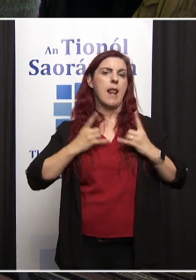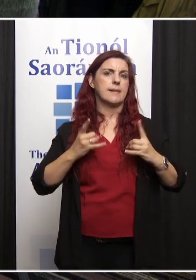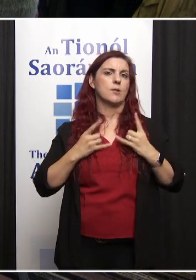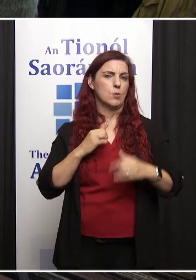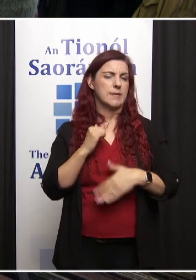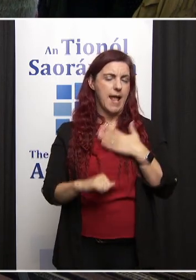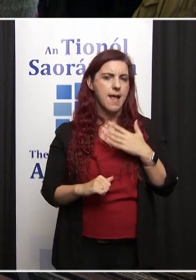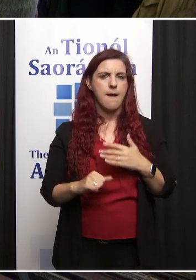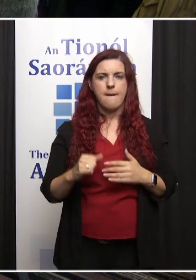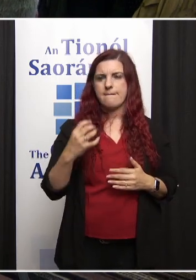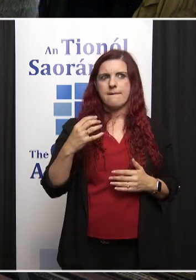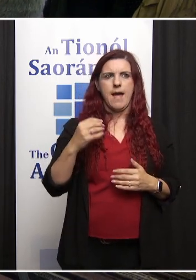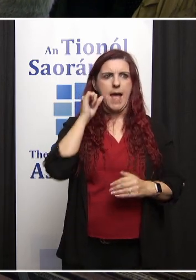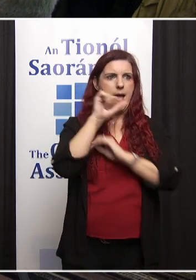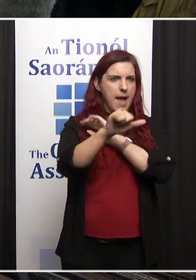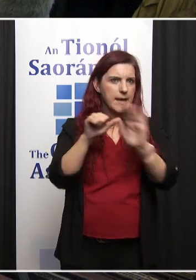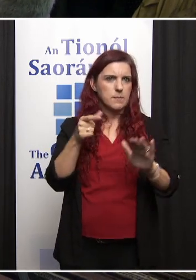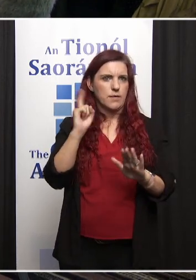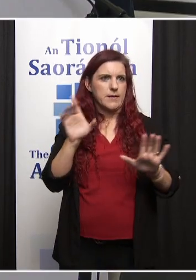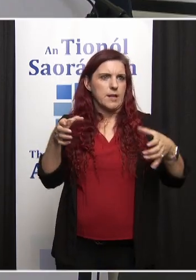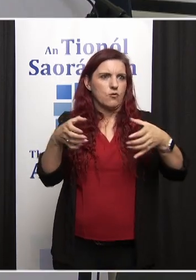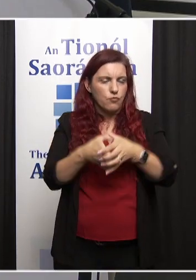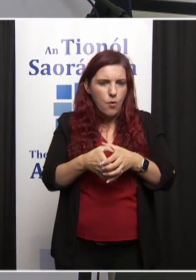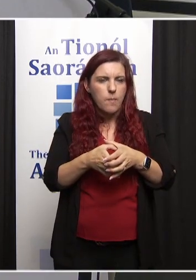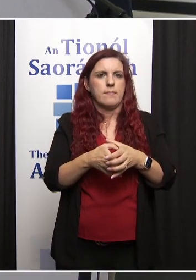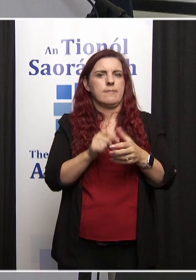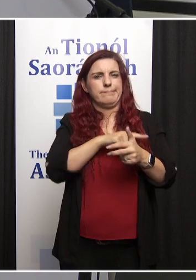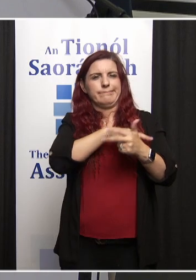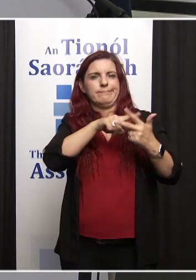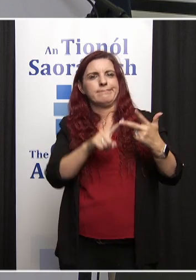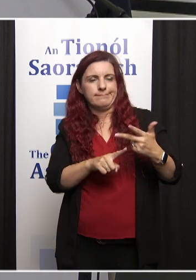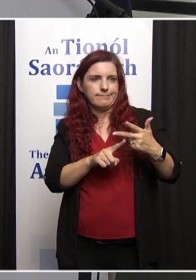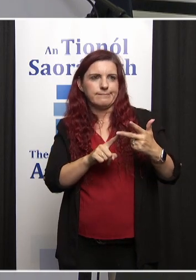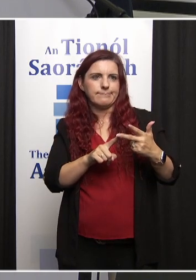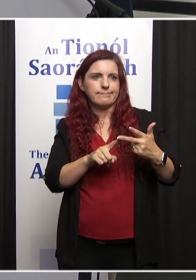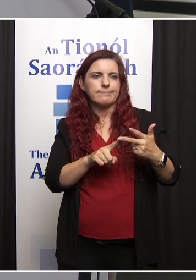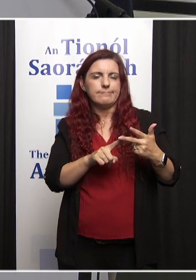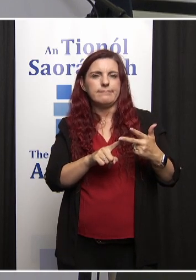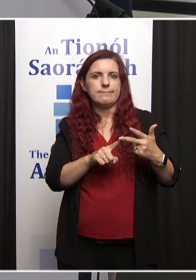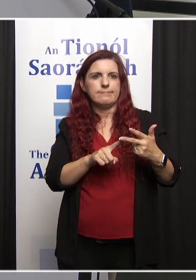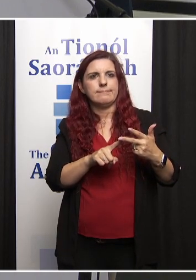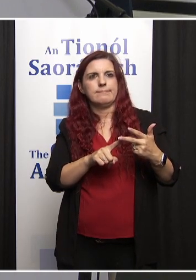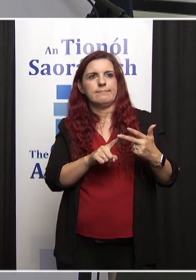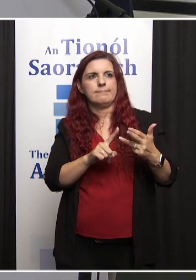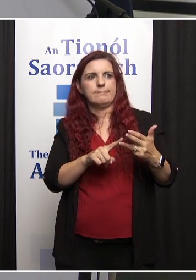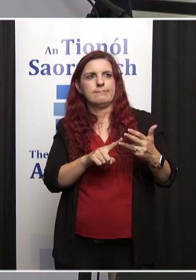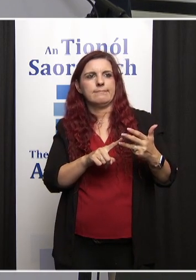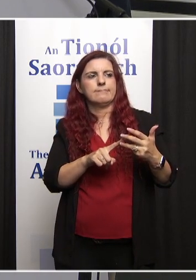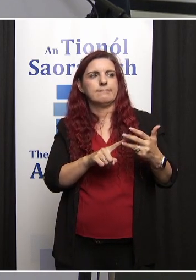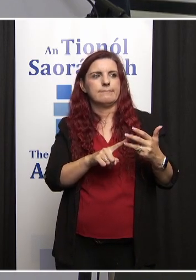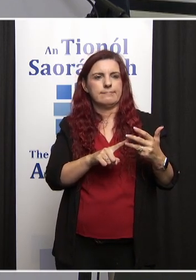our expert advisory group. We have Professor Derek O'Brien, Dr. Breed Quinn, Dr. Ada Quinlivan, and Dr. Jane